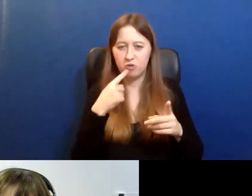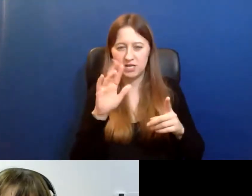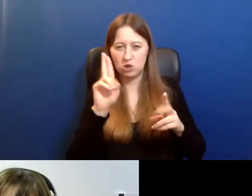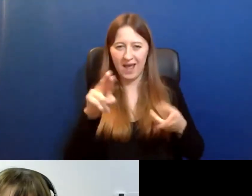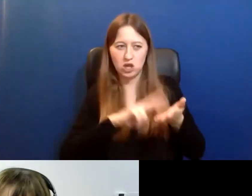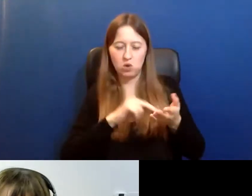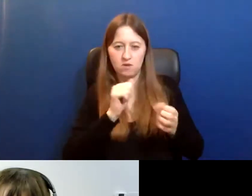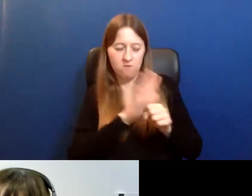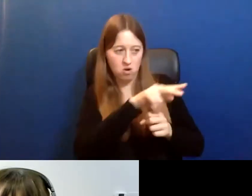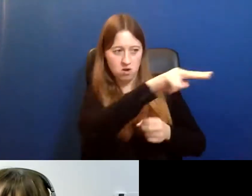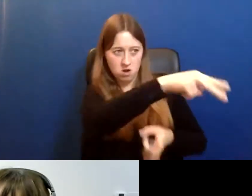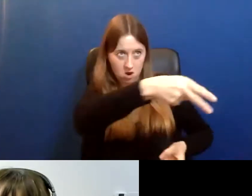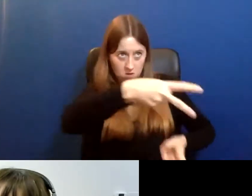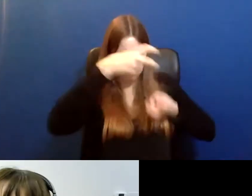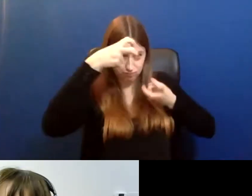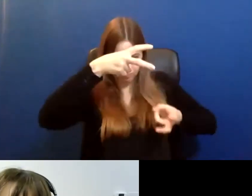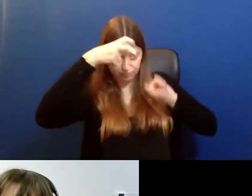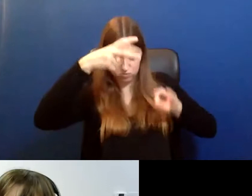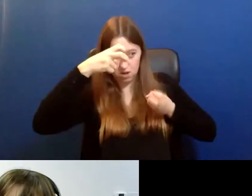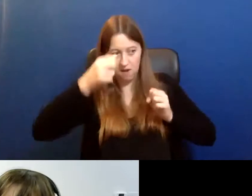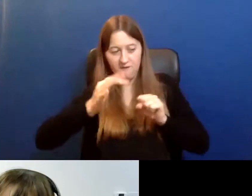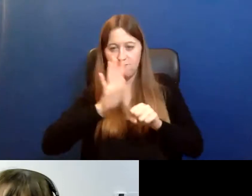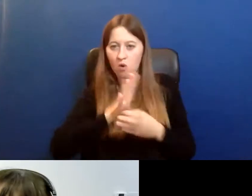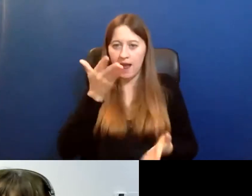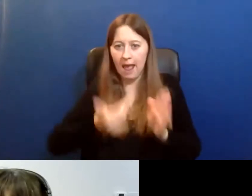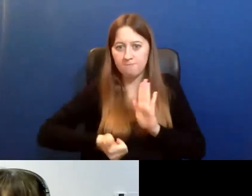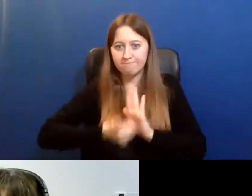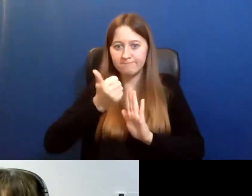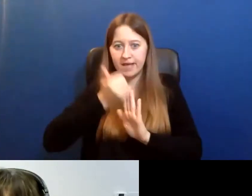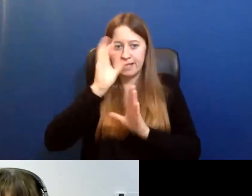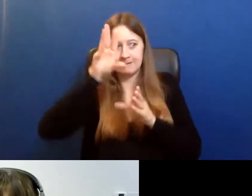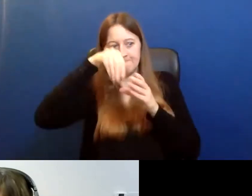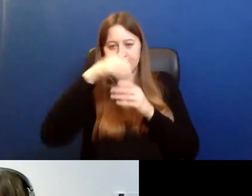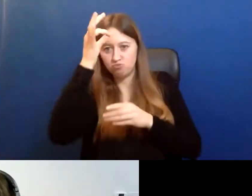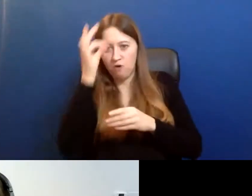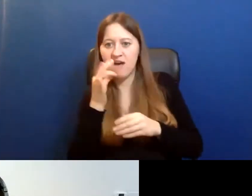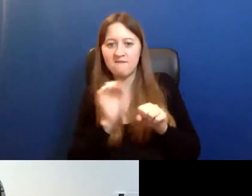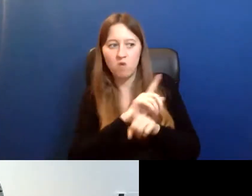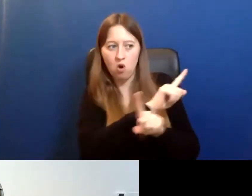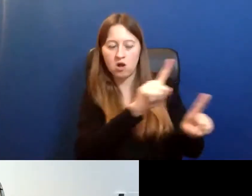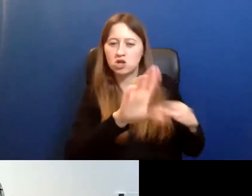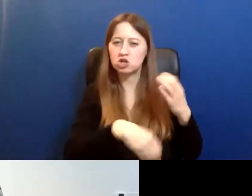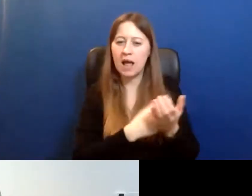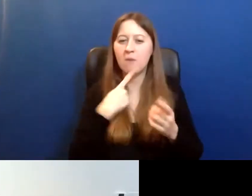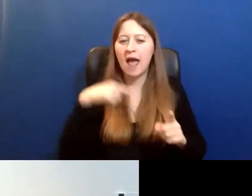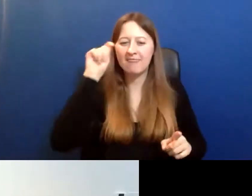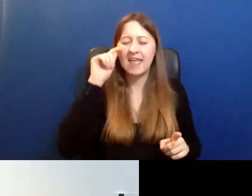on that particular child. But I think that it's an area that we struggle with a little. Sorry, we've